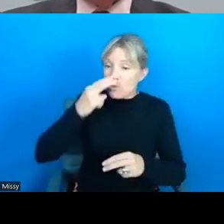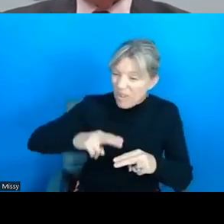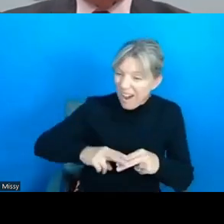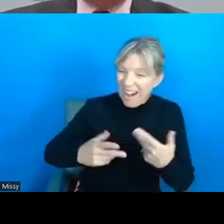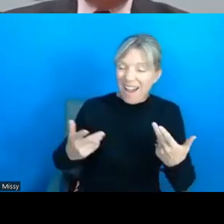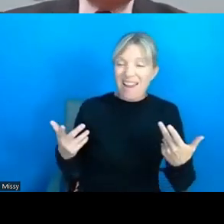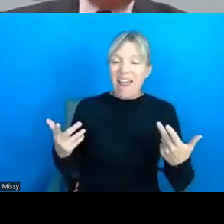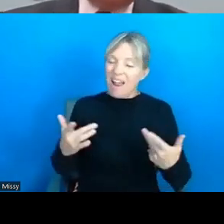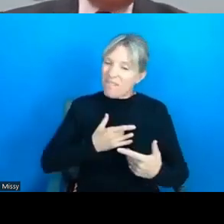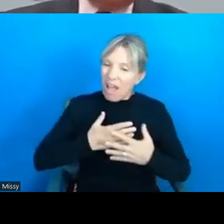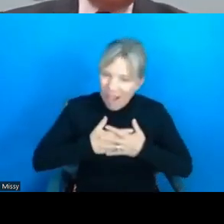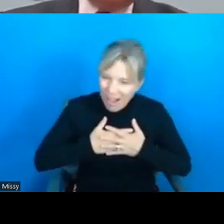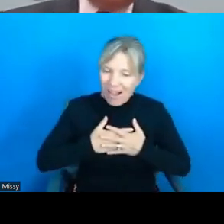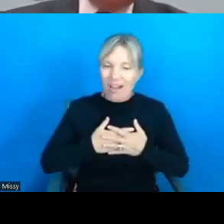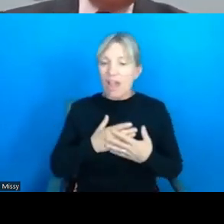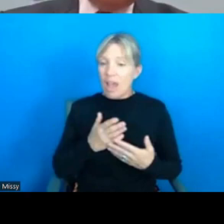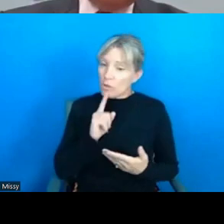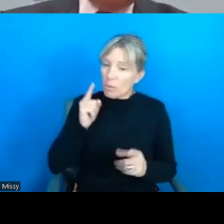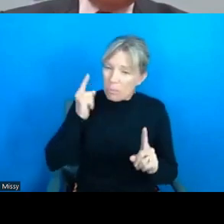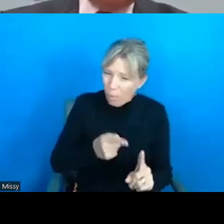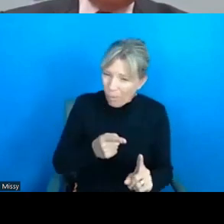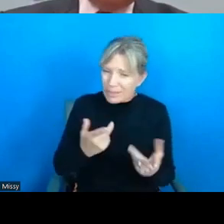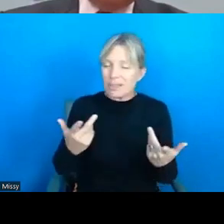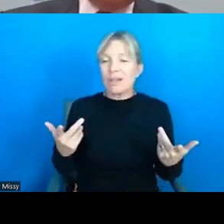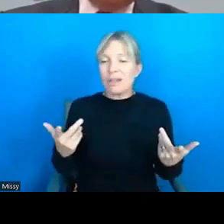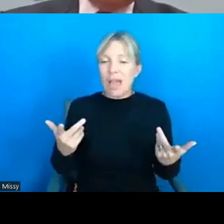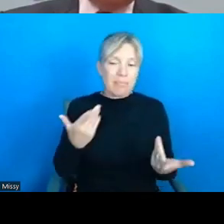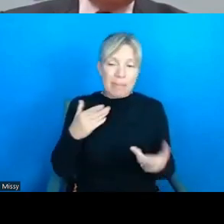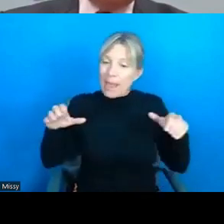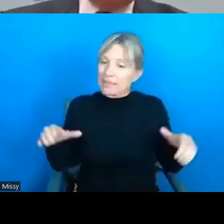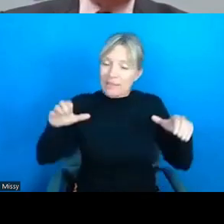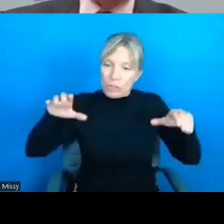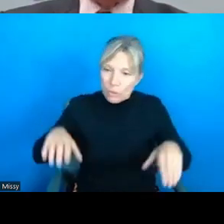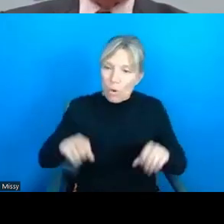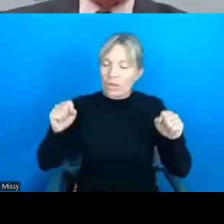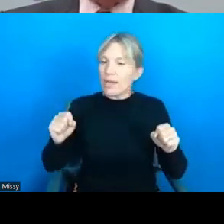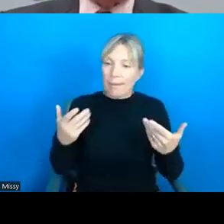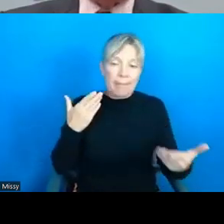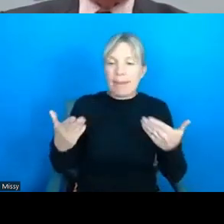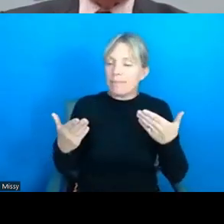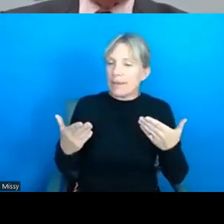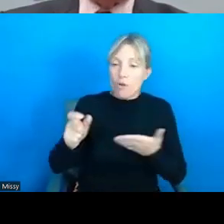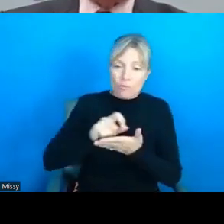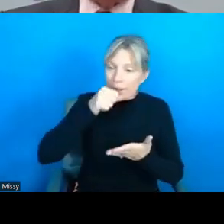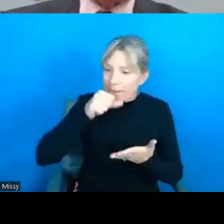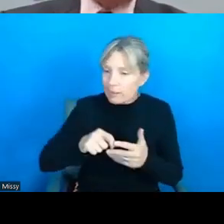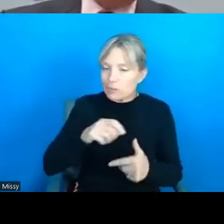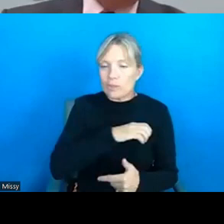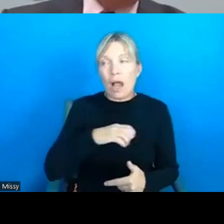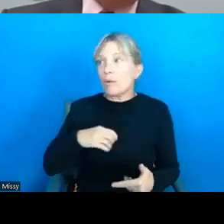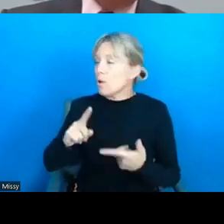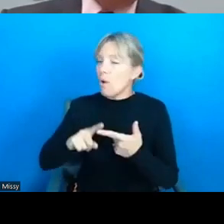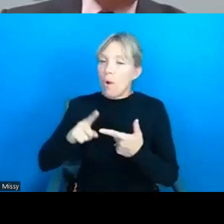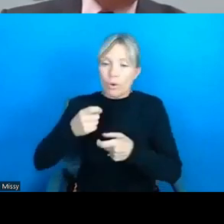that are meaningful and have a point, and maybe you have an activity that you're organized around, whether it's writing letters to Congress or